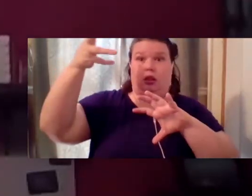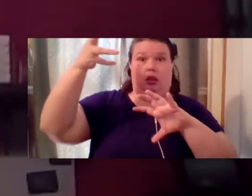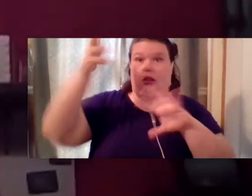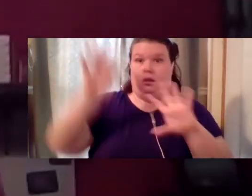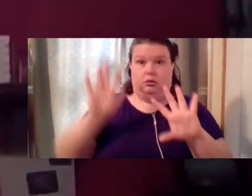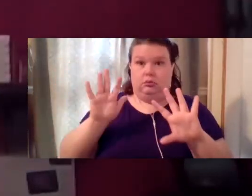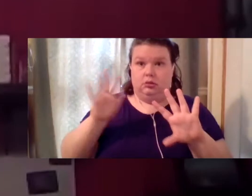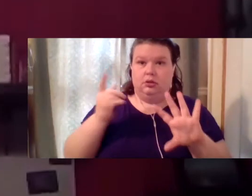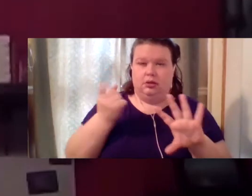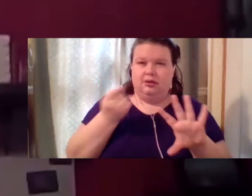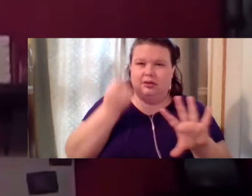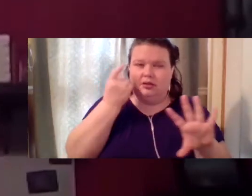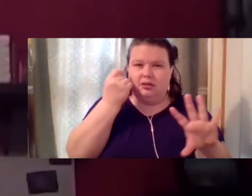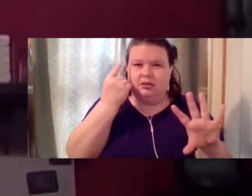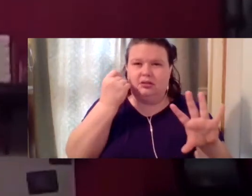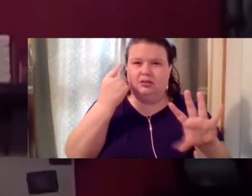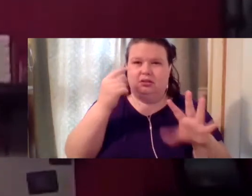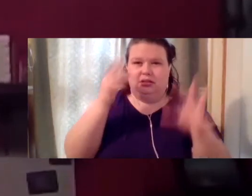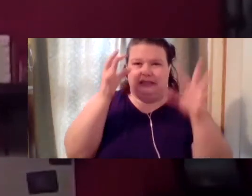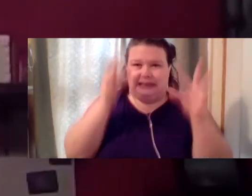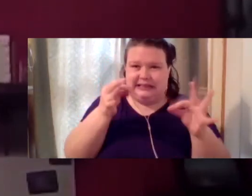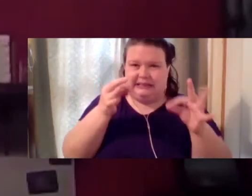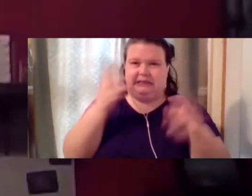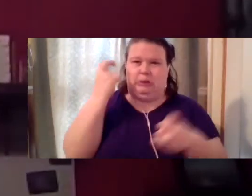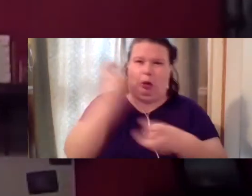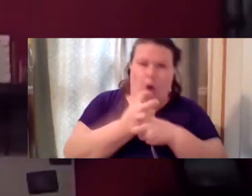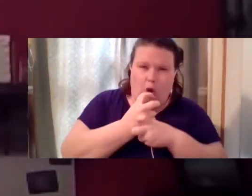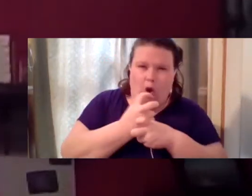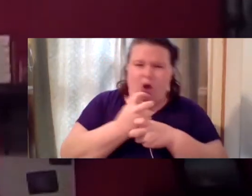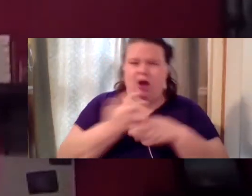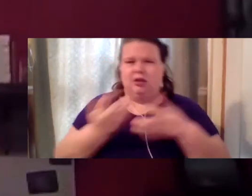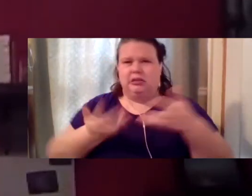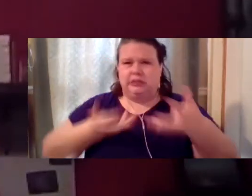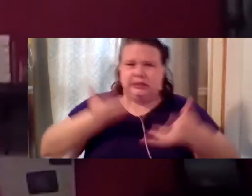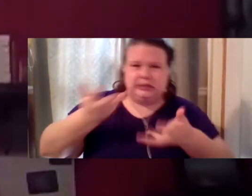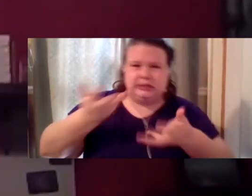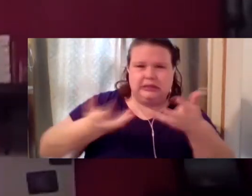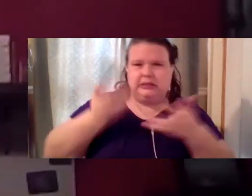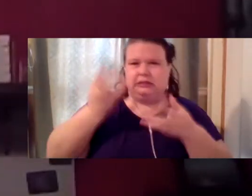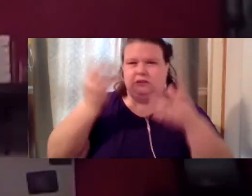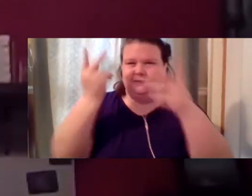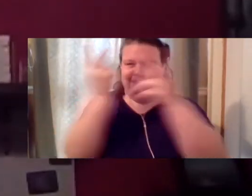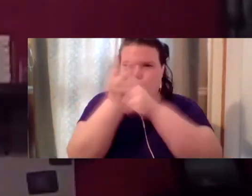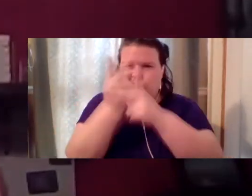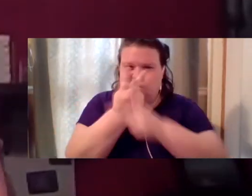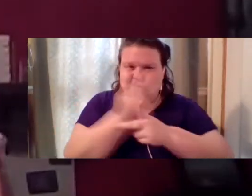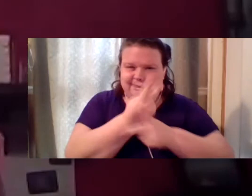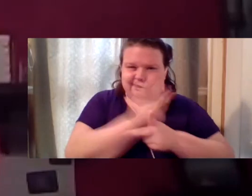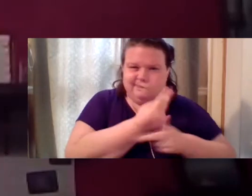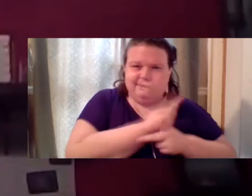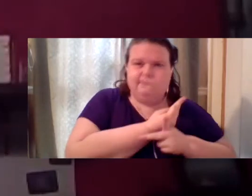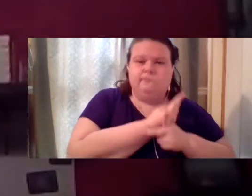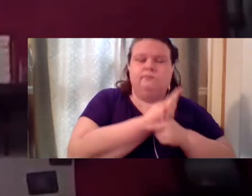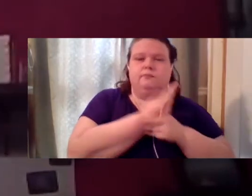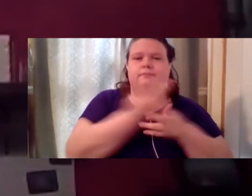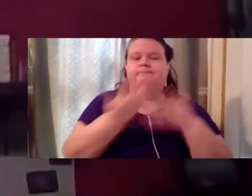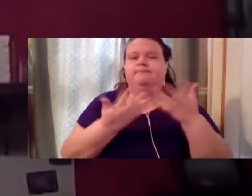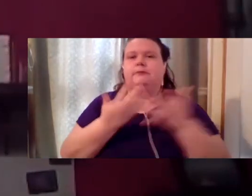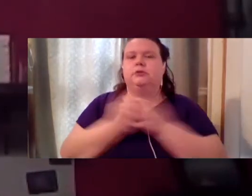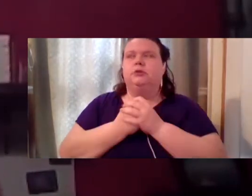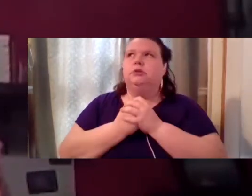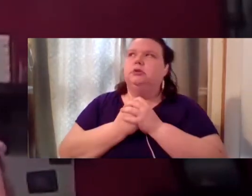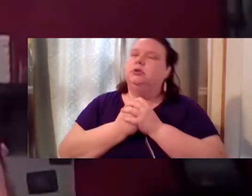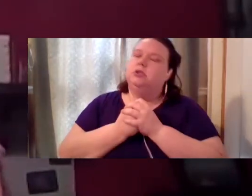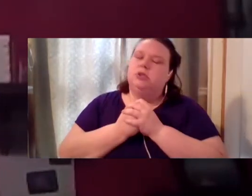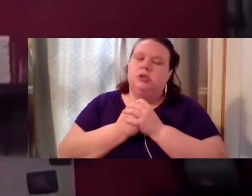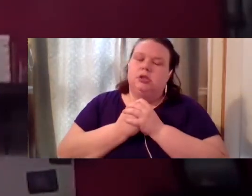challenging these decisions are and, and trying to think through how to best kind of approach this. But I, I